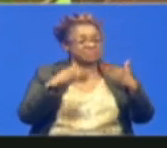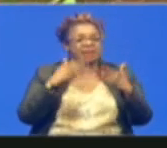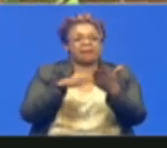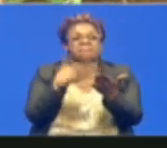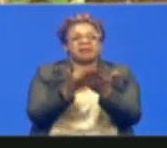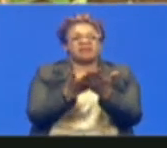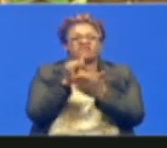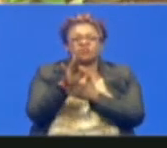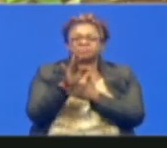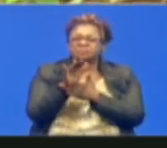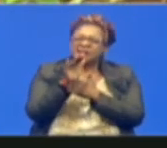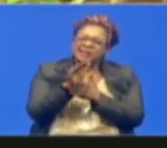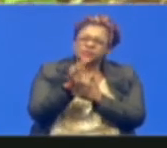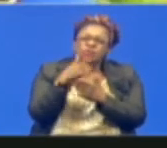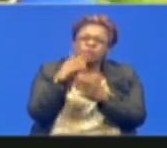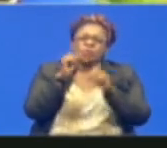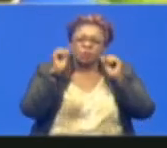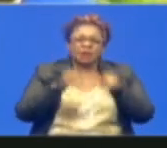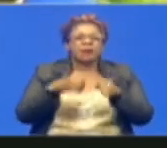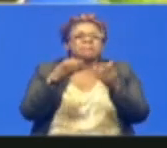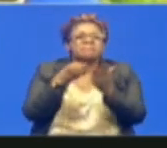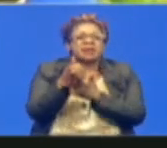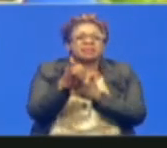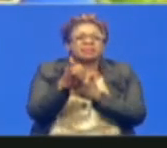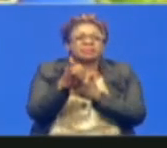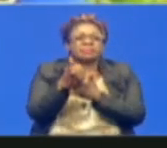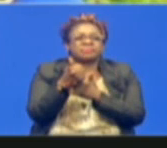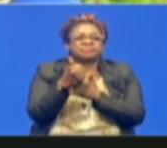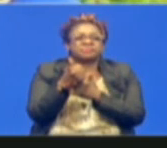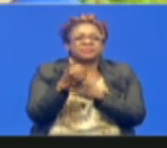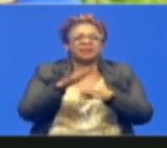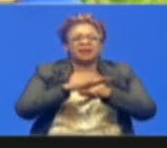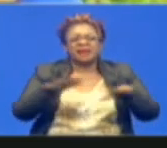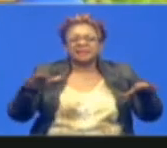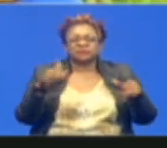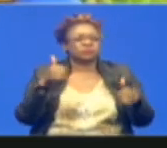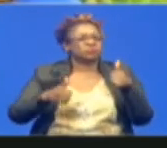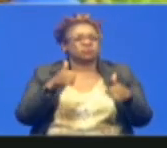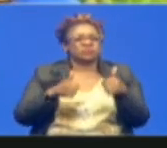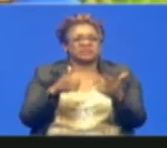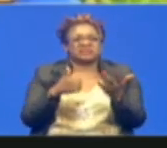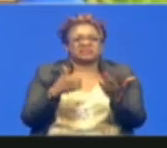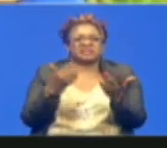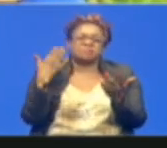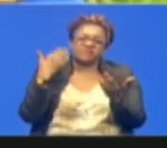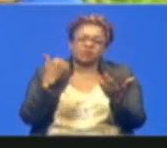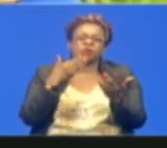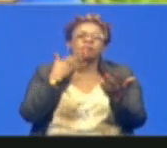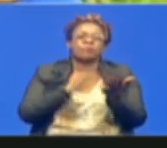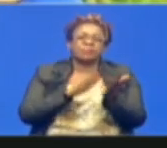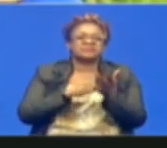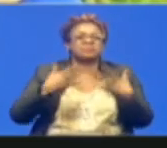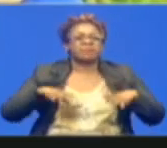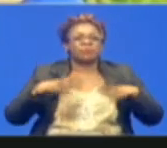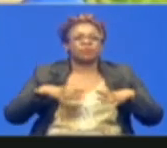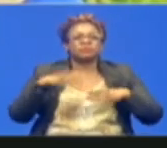I told them, who can buy just something, just a plain rad? which you have been promising people to